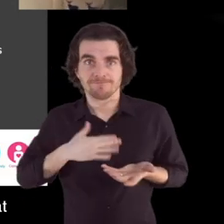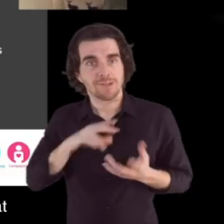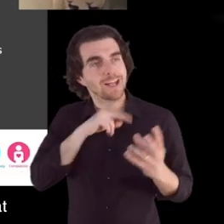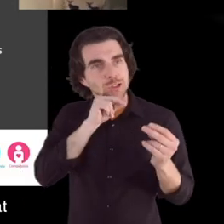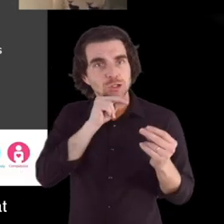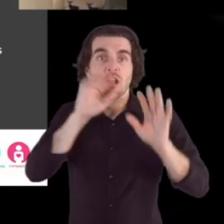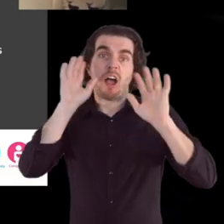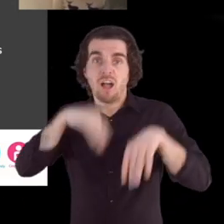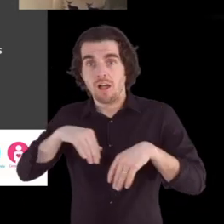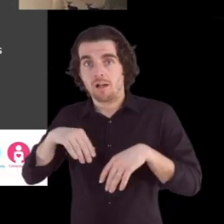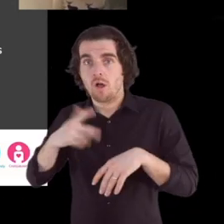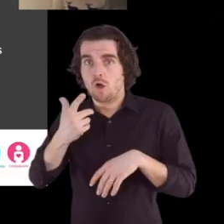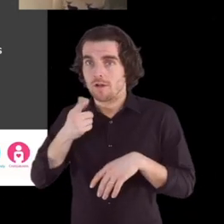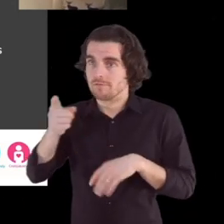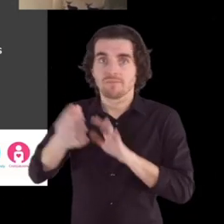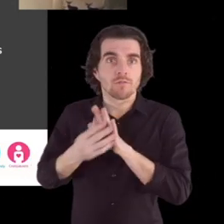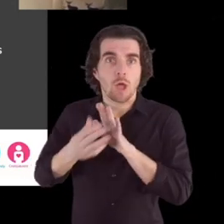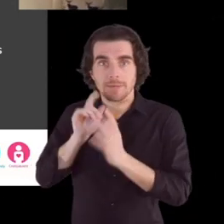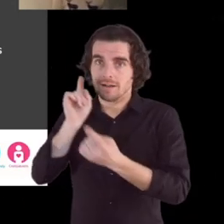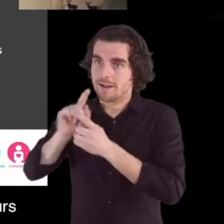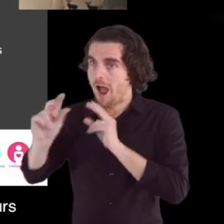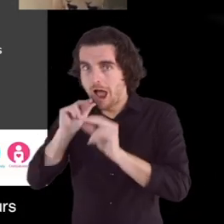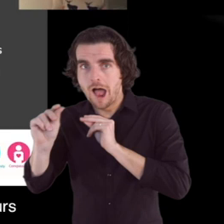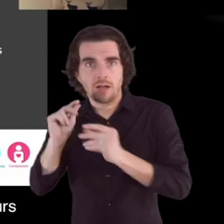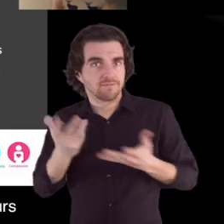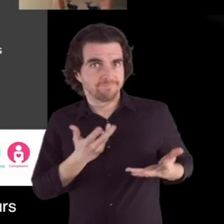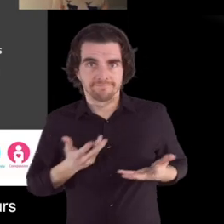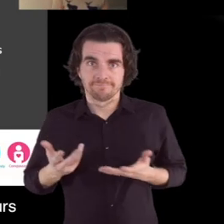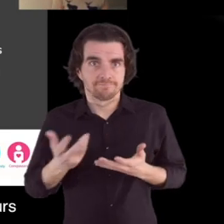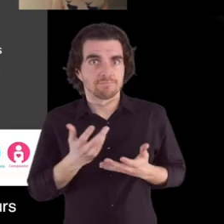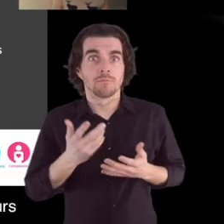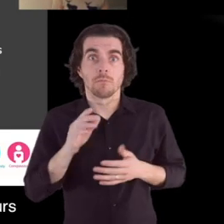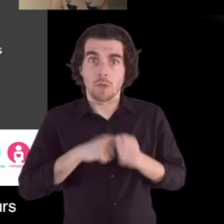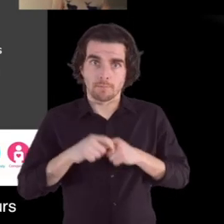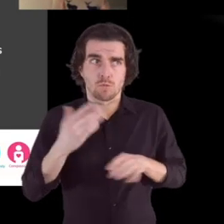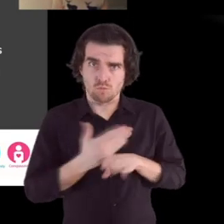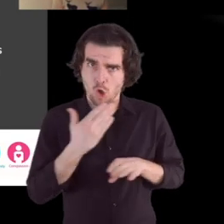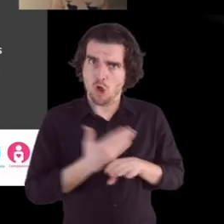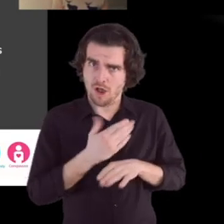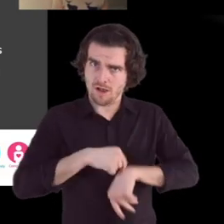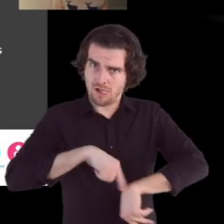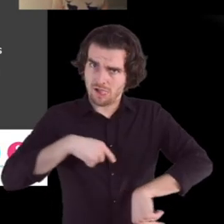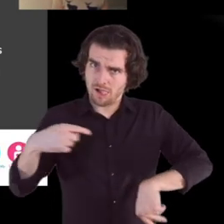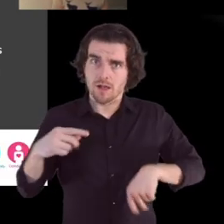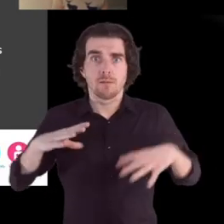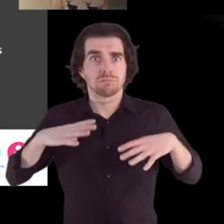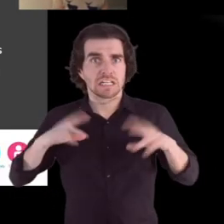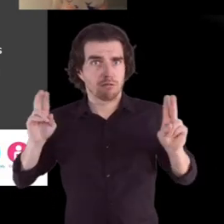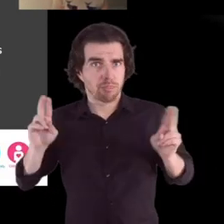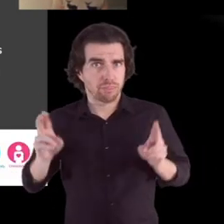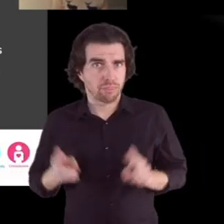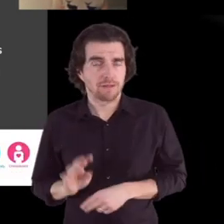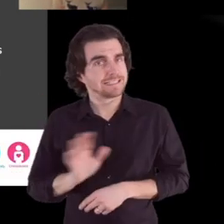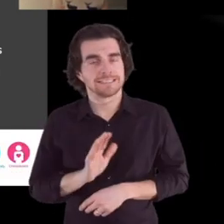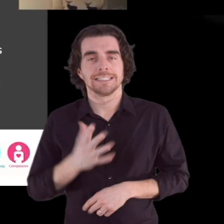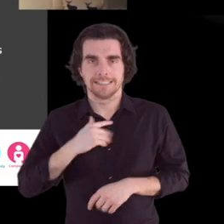don't get that wee chat at the photocopier that you normally would have. So people are working a lot more hours and not taking breaks. And we know that taking a